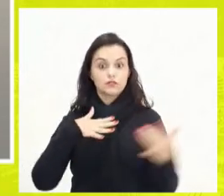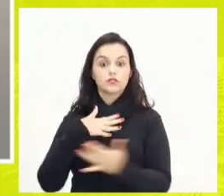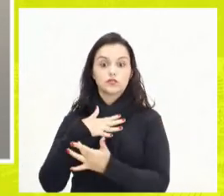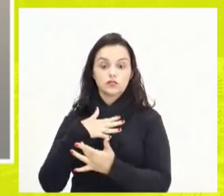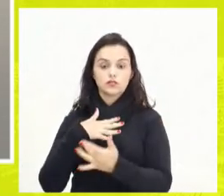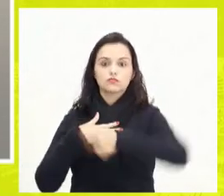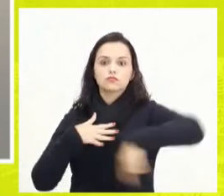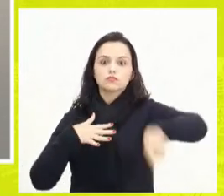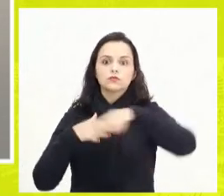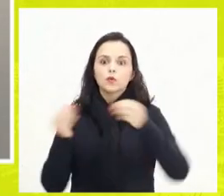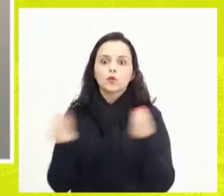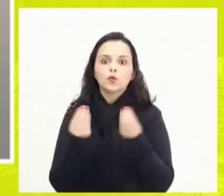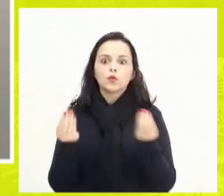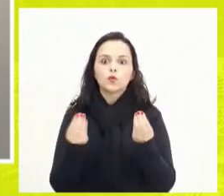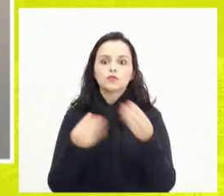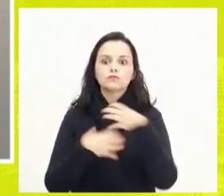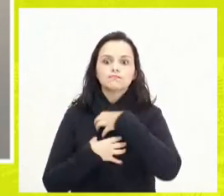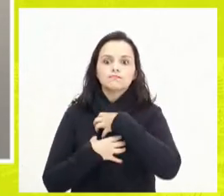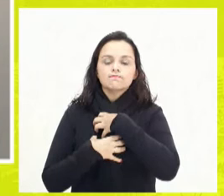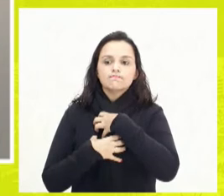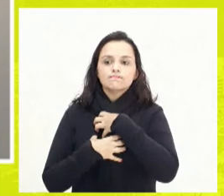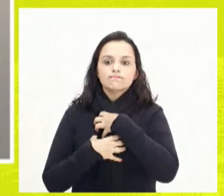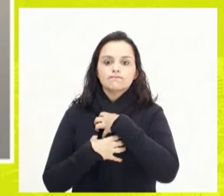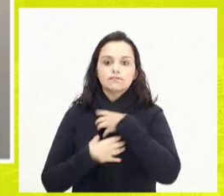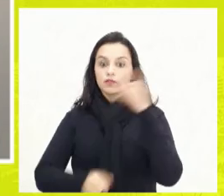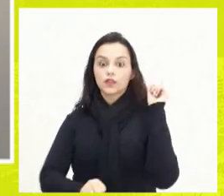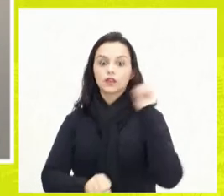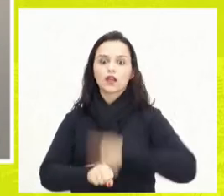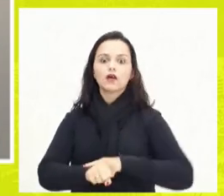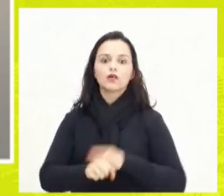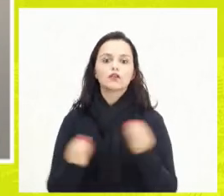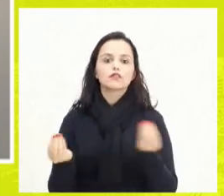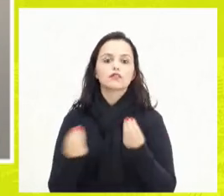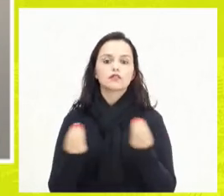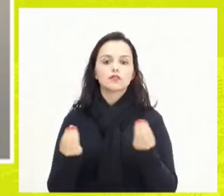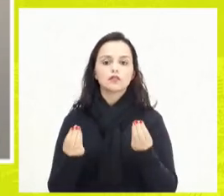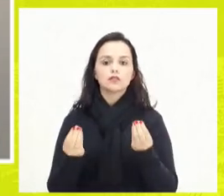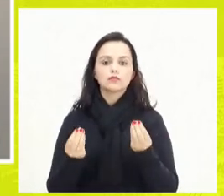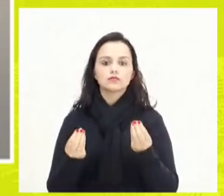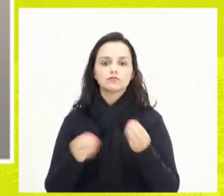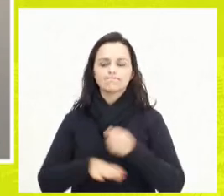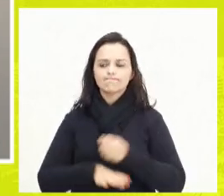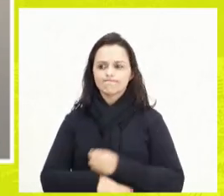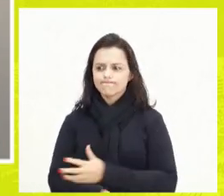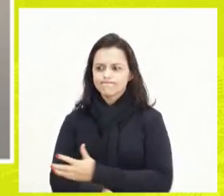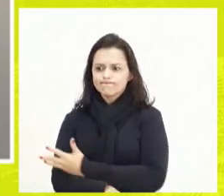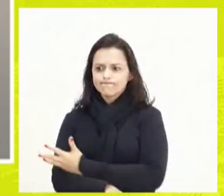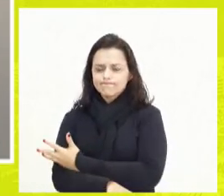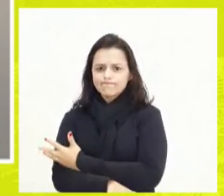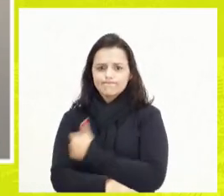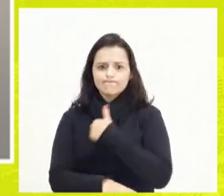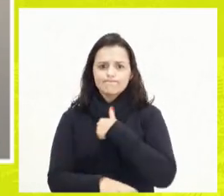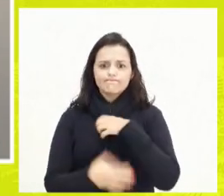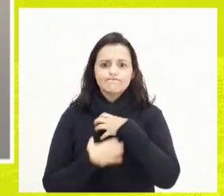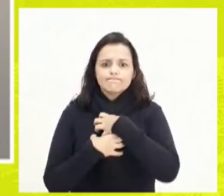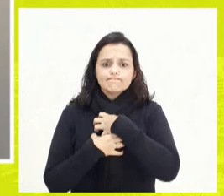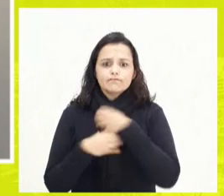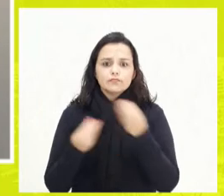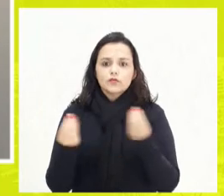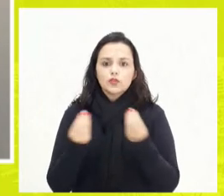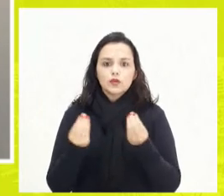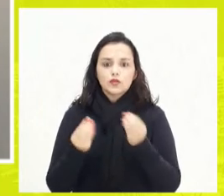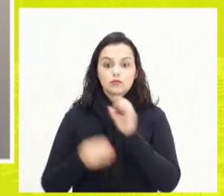how to react there's no easy answer and with a full emotional